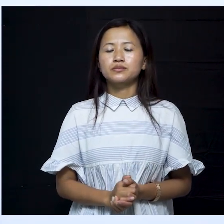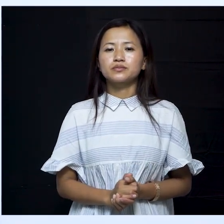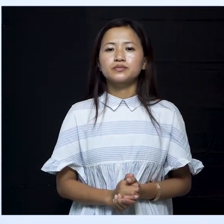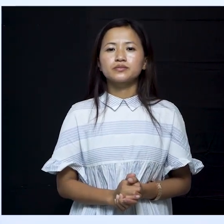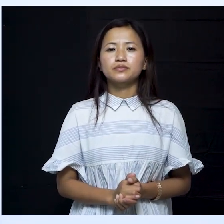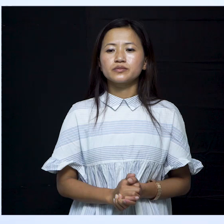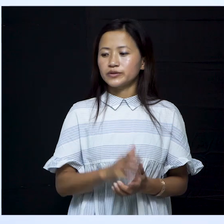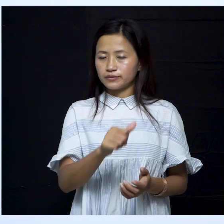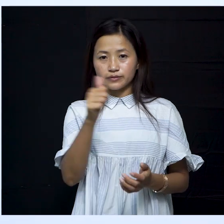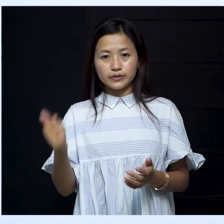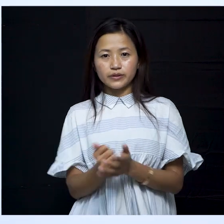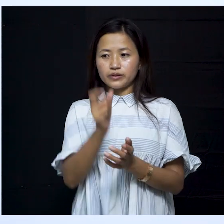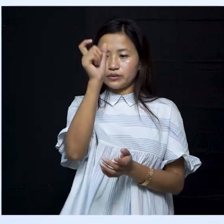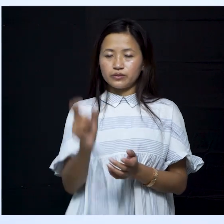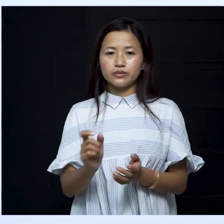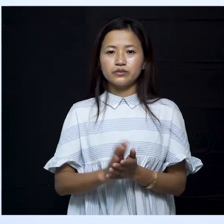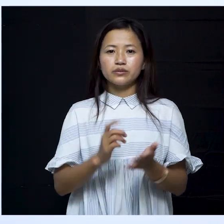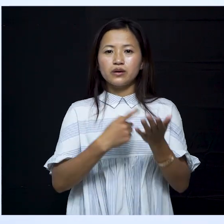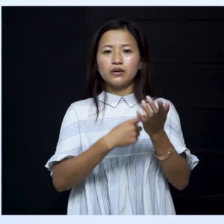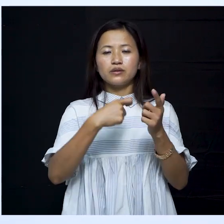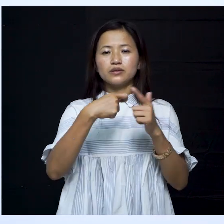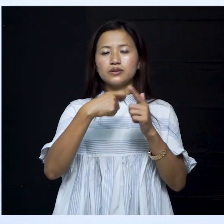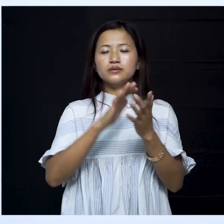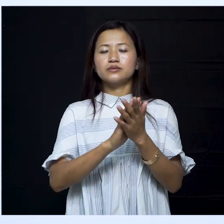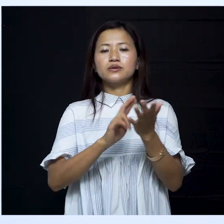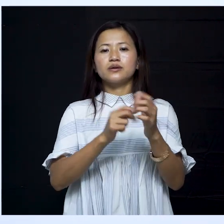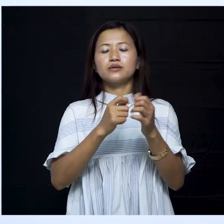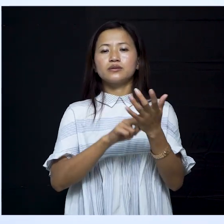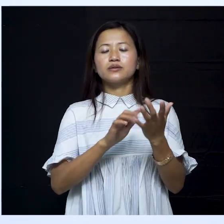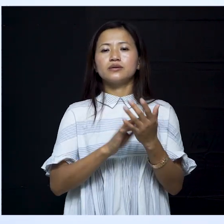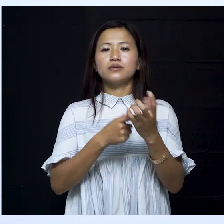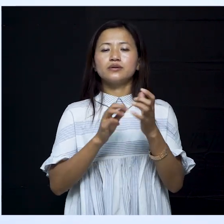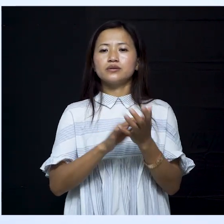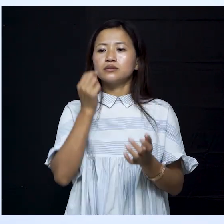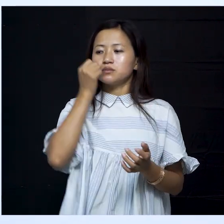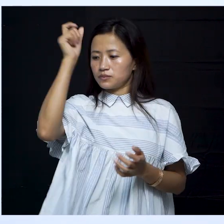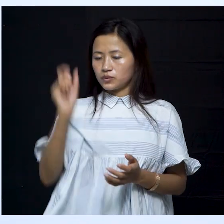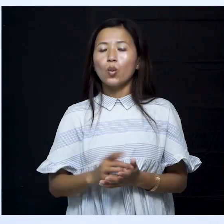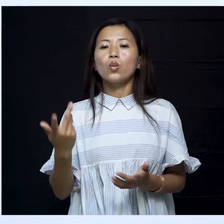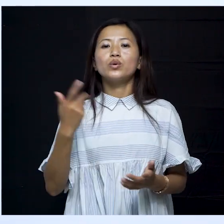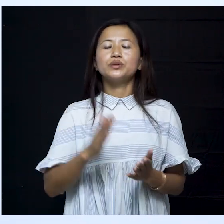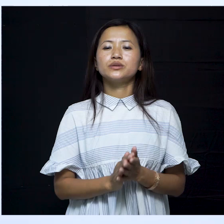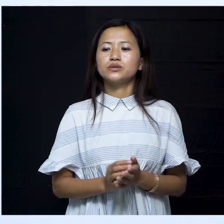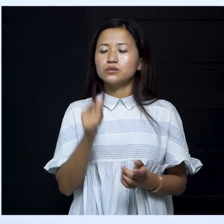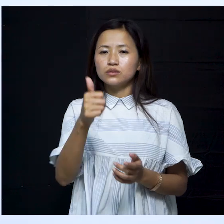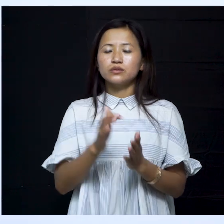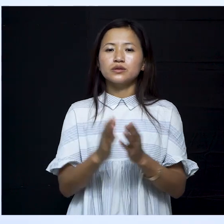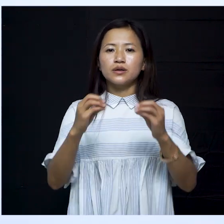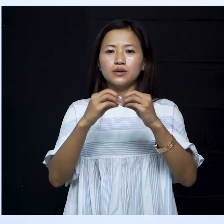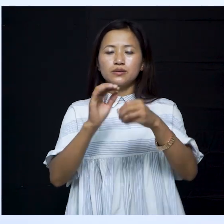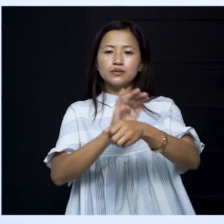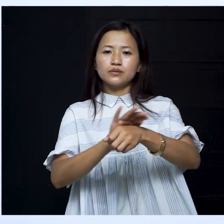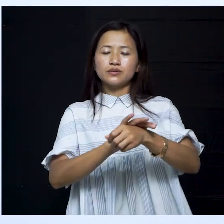So in other words, here, R.K. Narayan, he, in a very clever way, he pointed out what is good with the British English and what